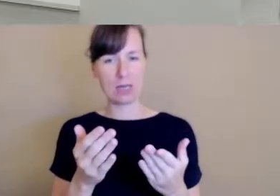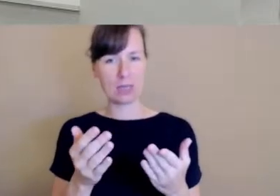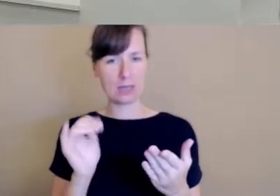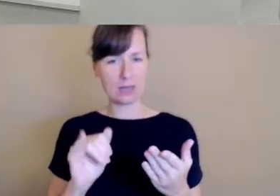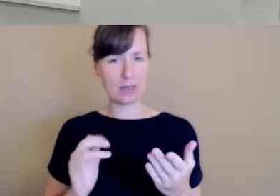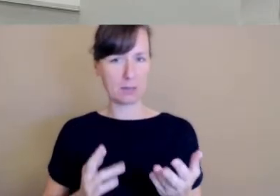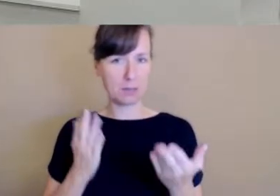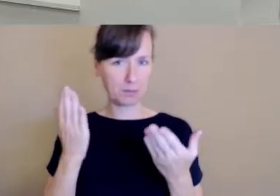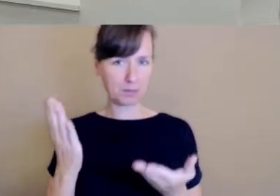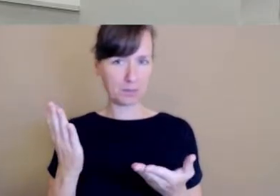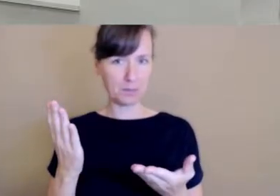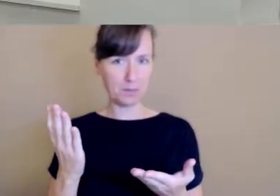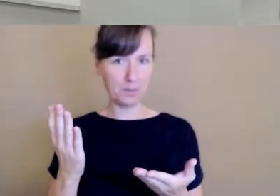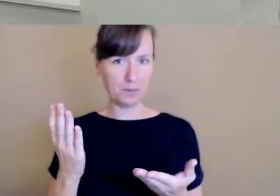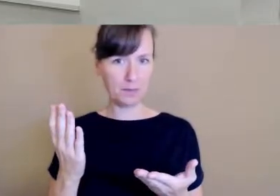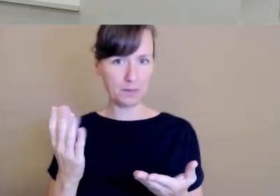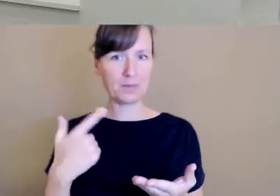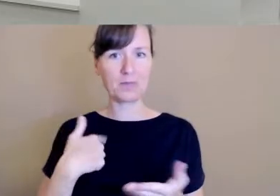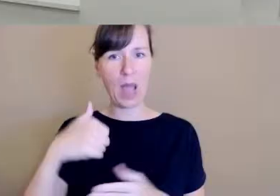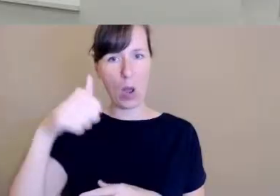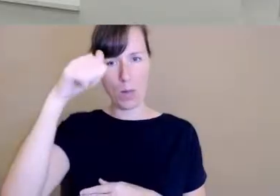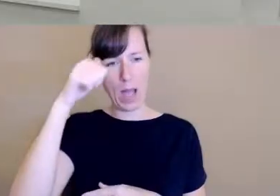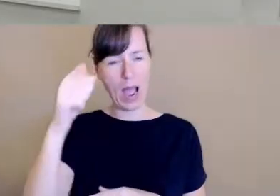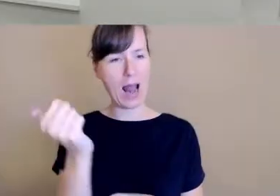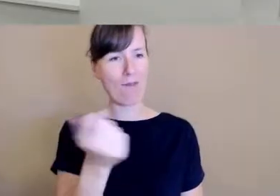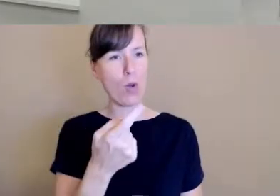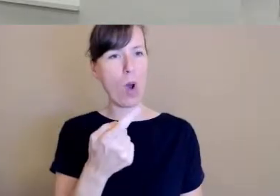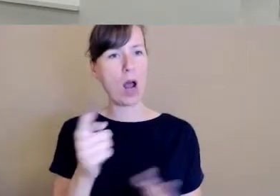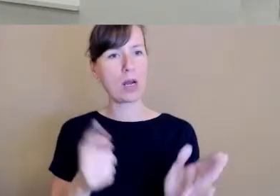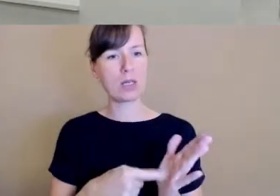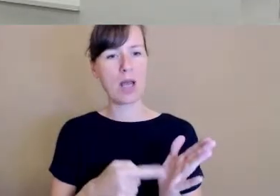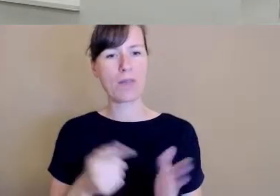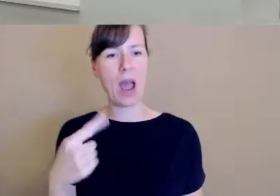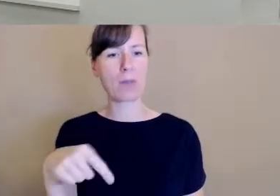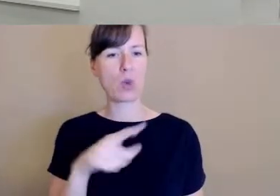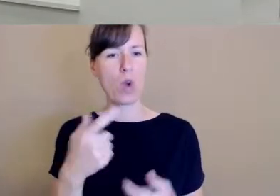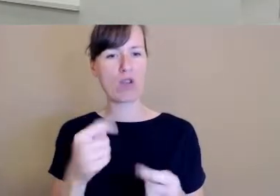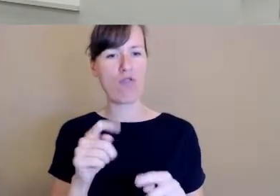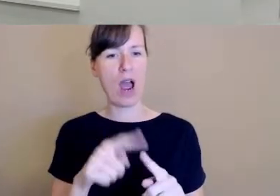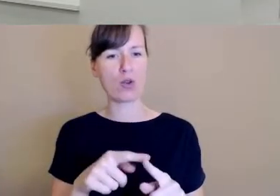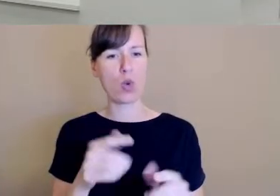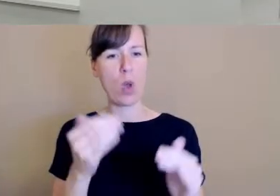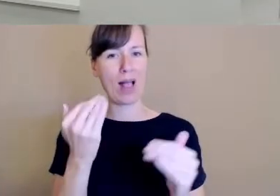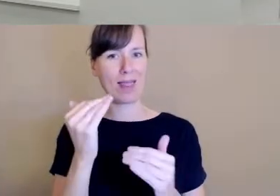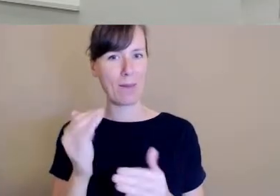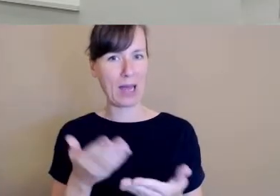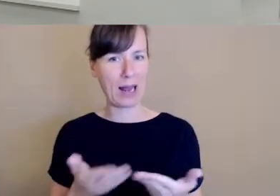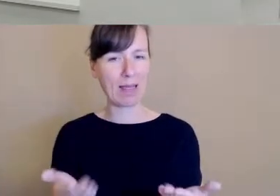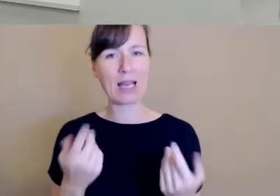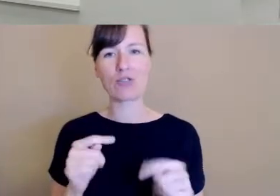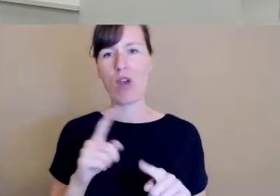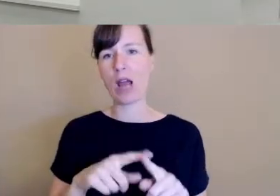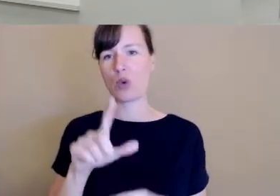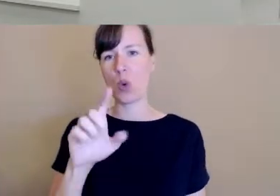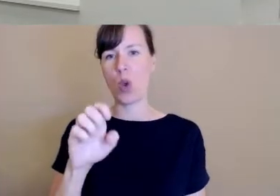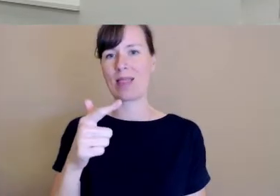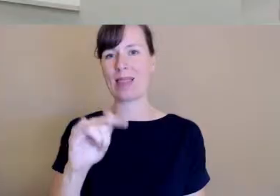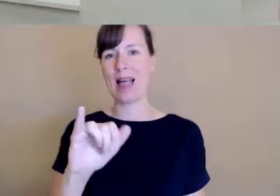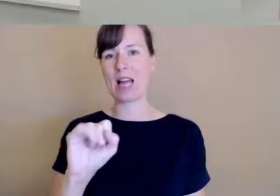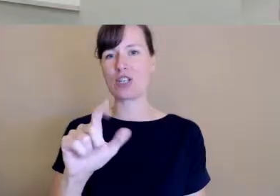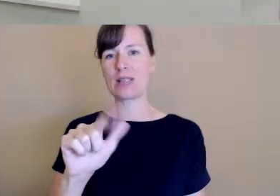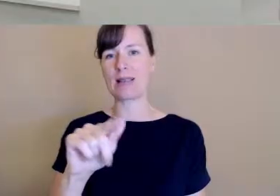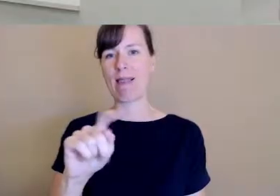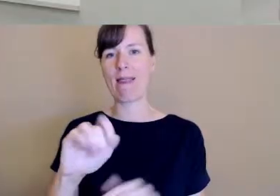I'll just remind everyone that sometimes we try to limit things. We try to legislate how to be a good neighbor. It's very,